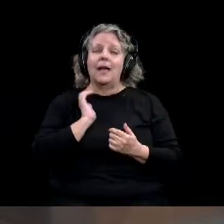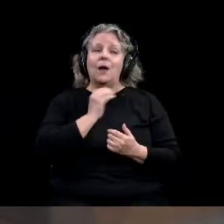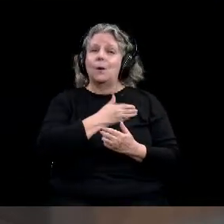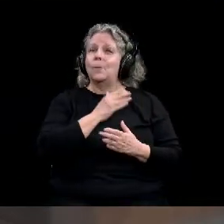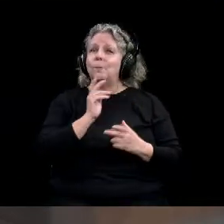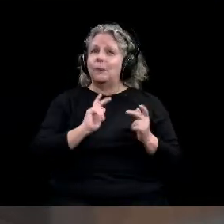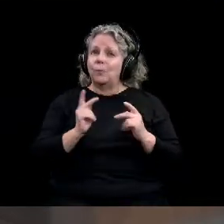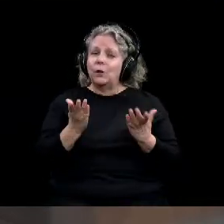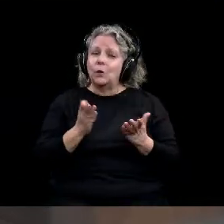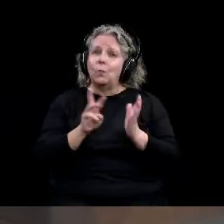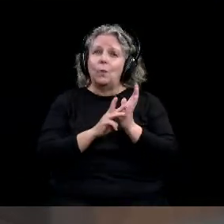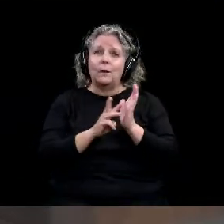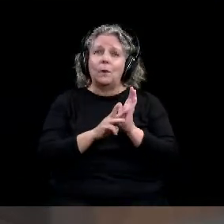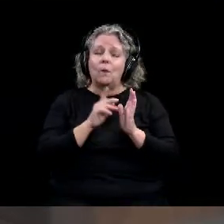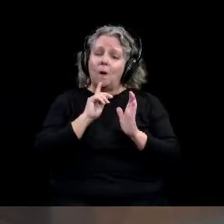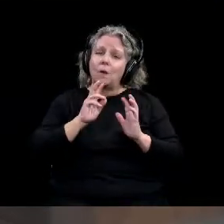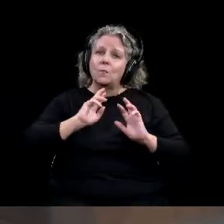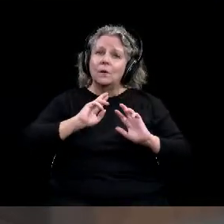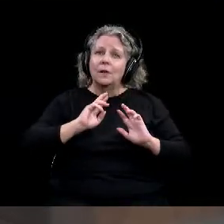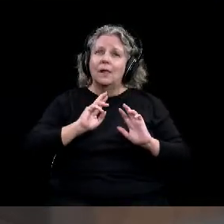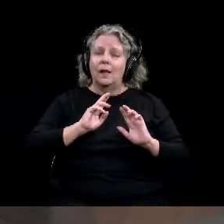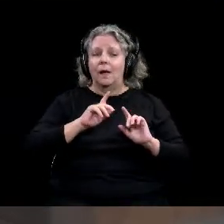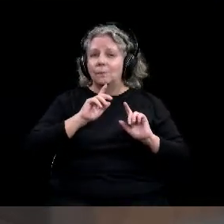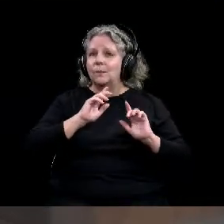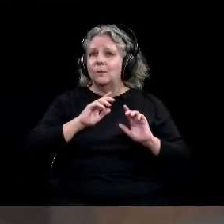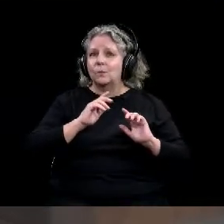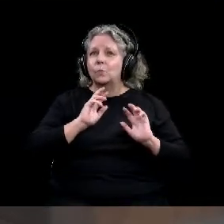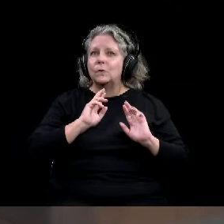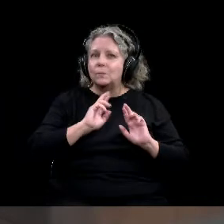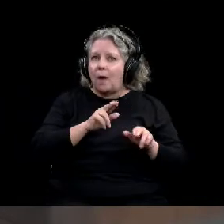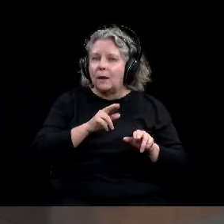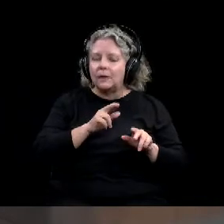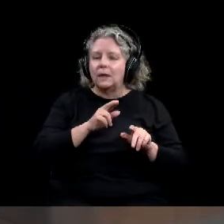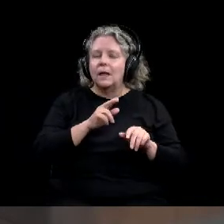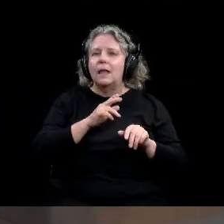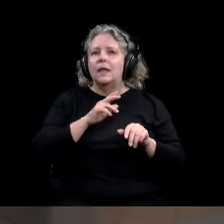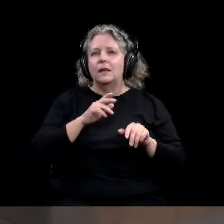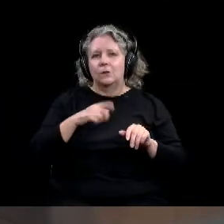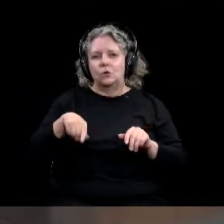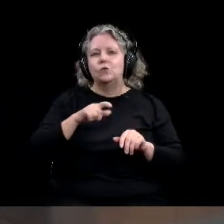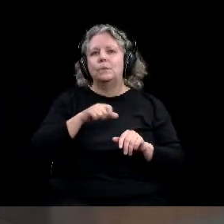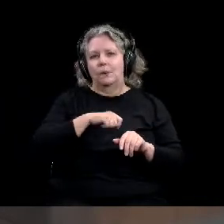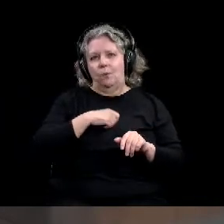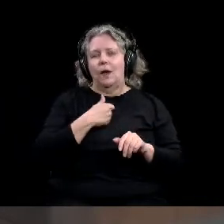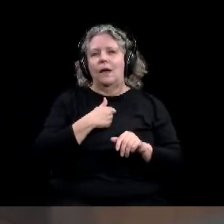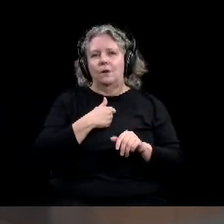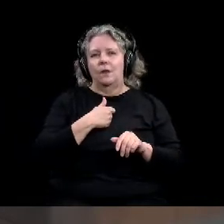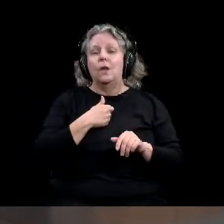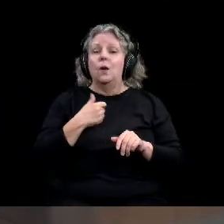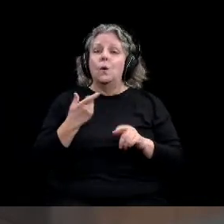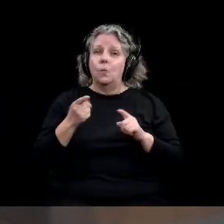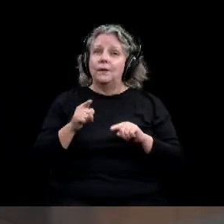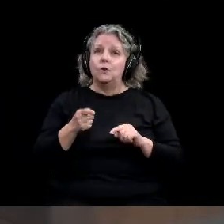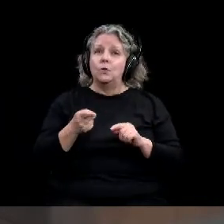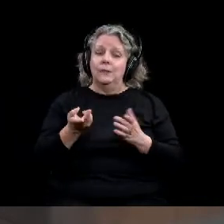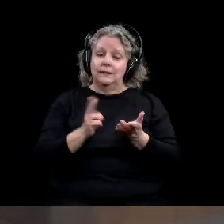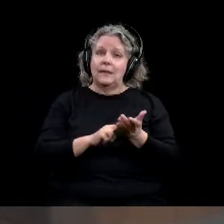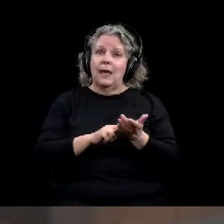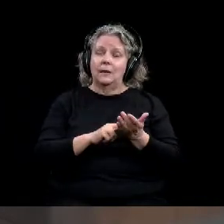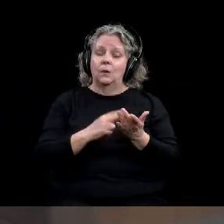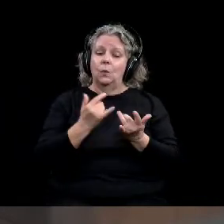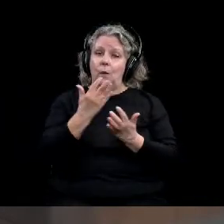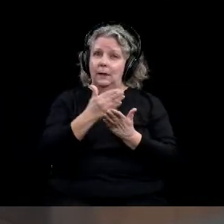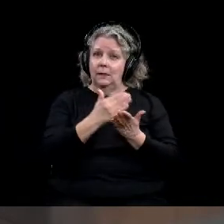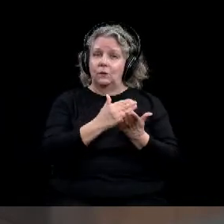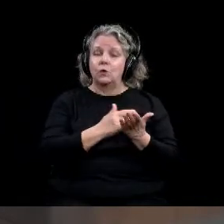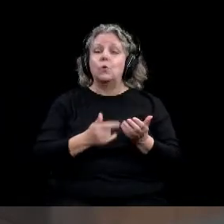through this list, and you should know that by signing up, you are helping Waco understand who needs a vaccine and how best to get